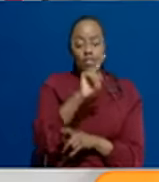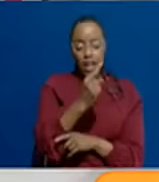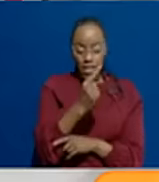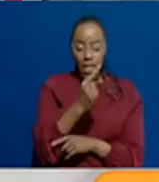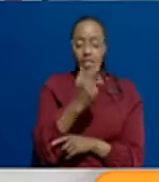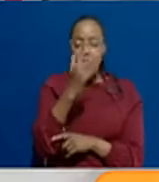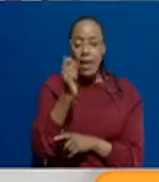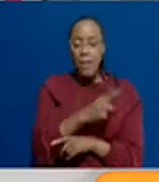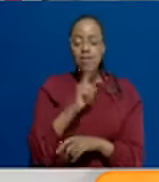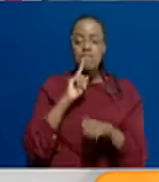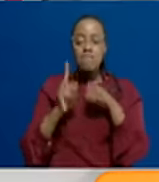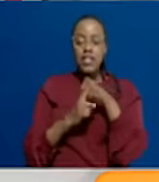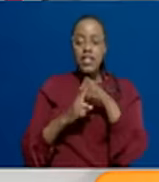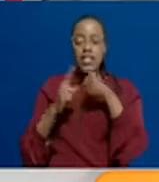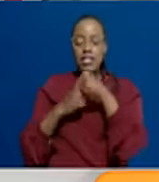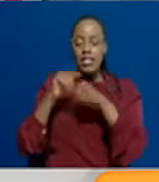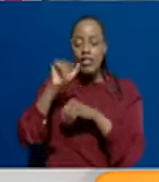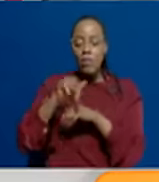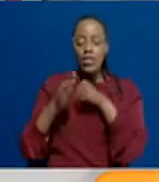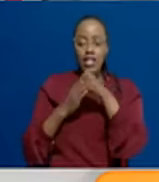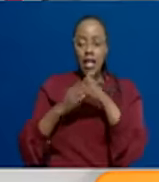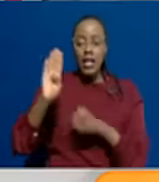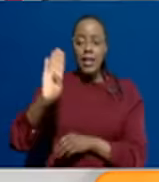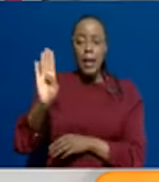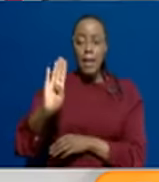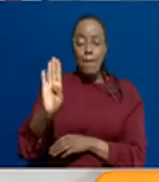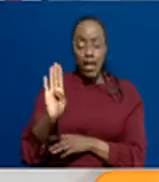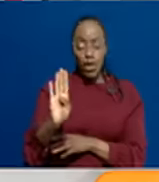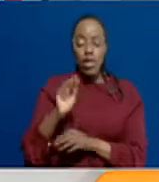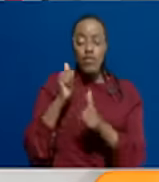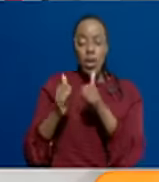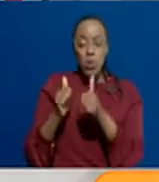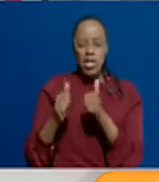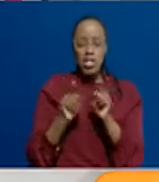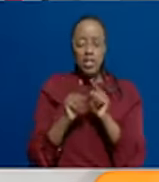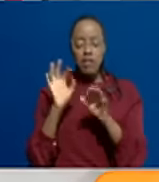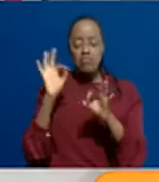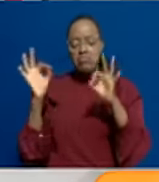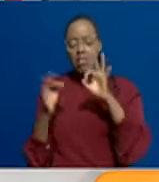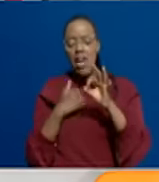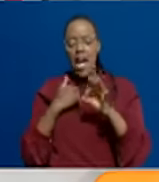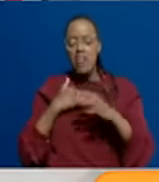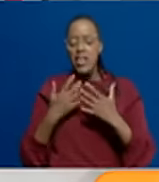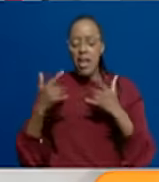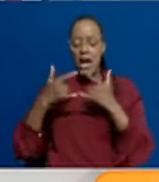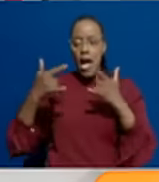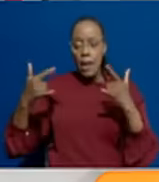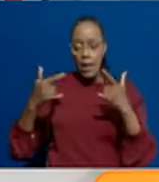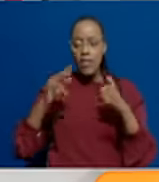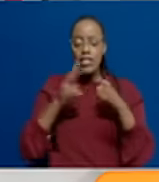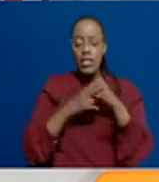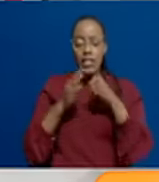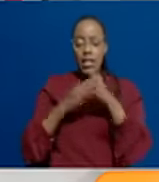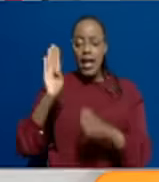target of 665.9 billion shillings, which translates to a deficit of